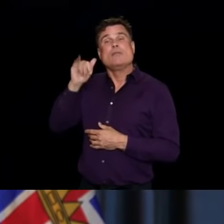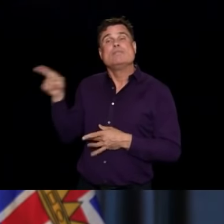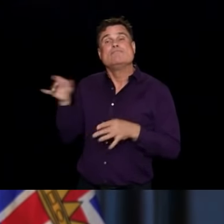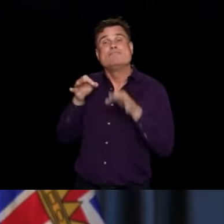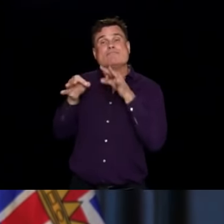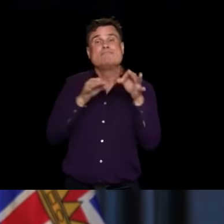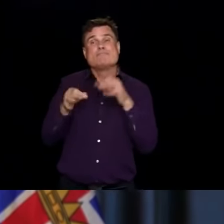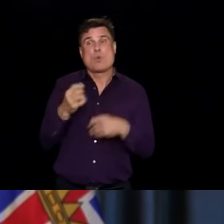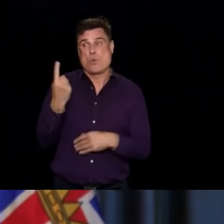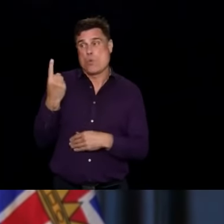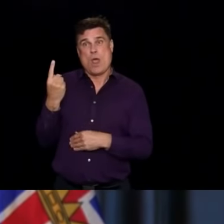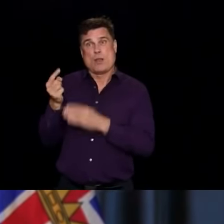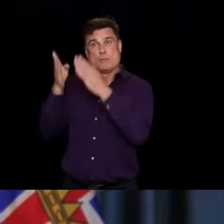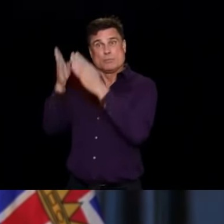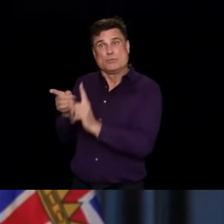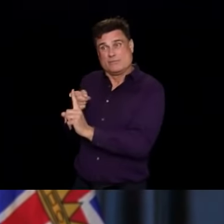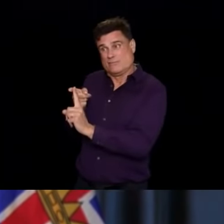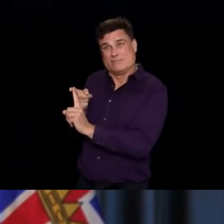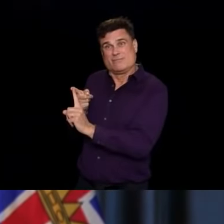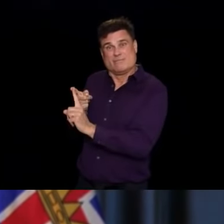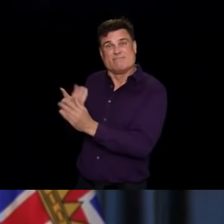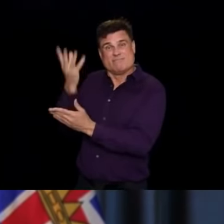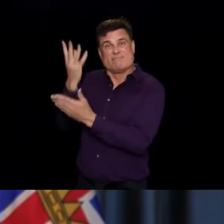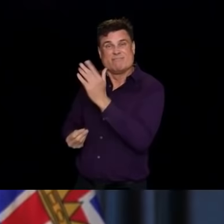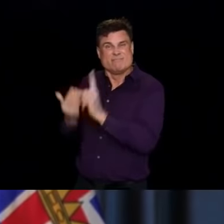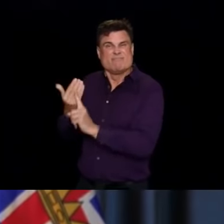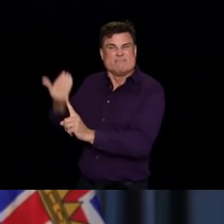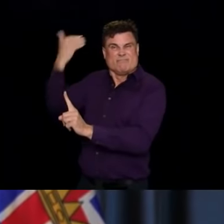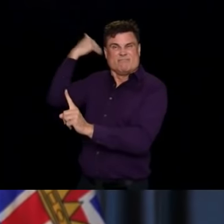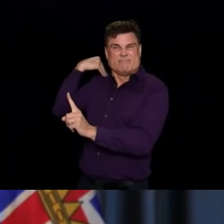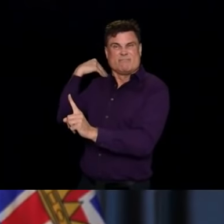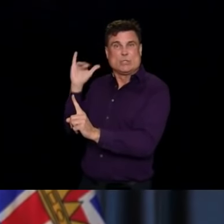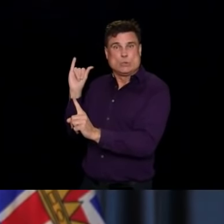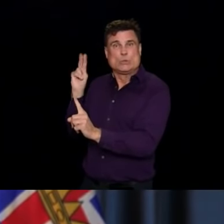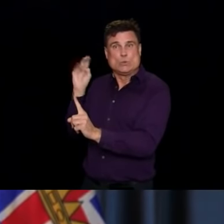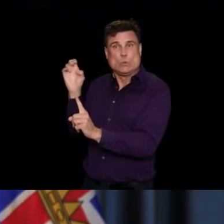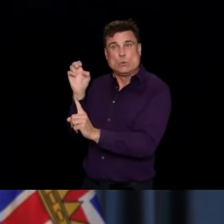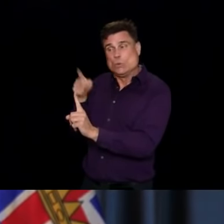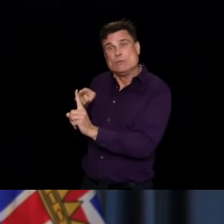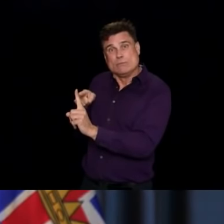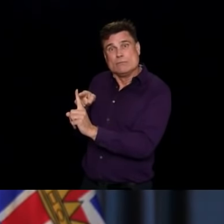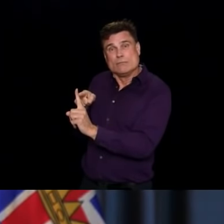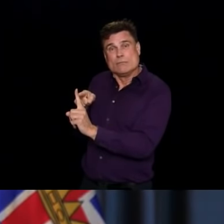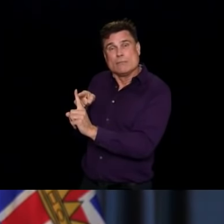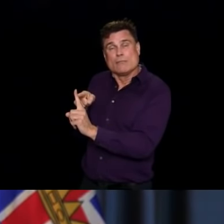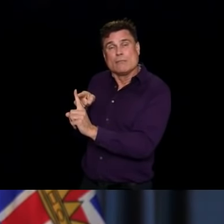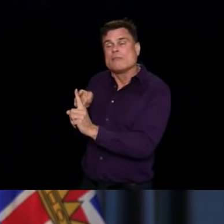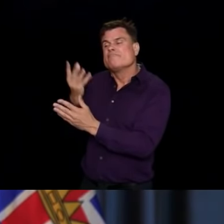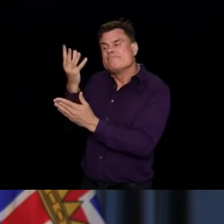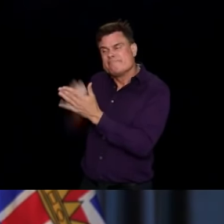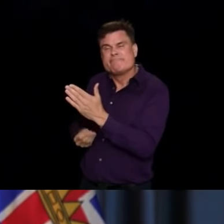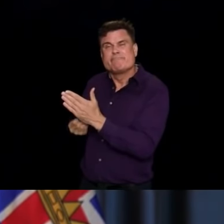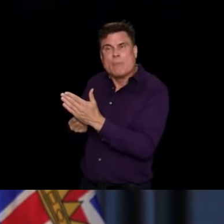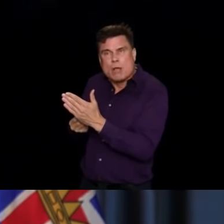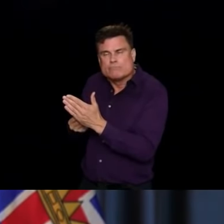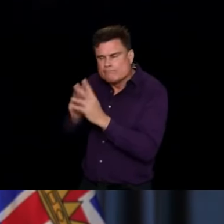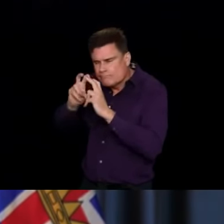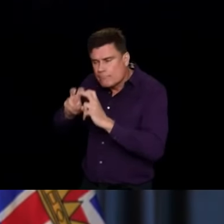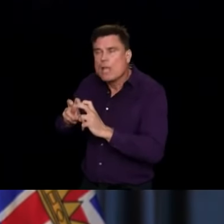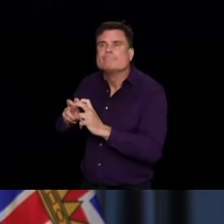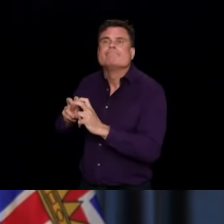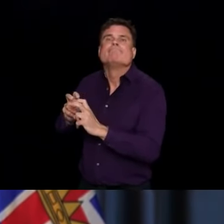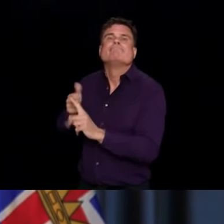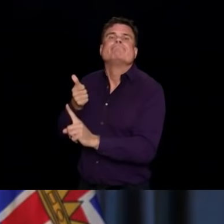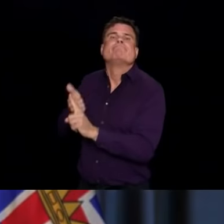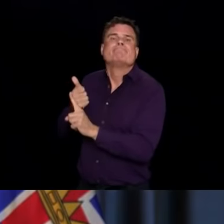earlier in June. But we know the price that COVID-19 has taken from us as a whole community.